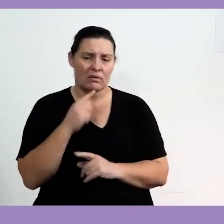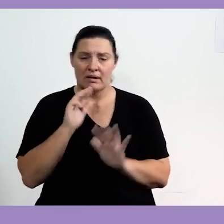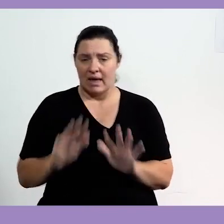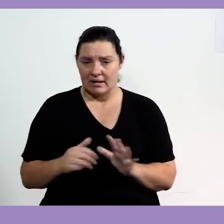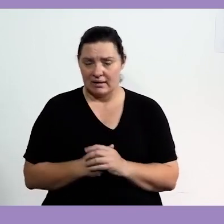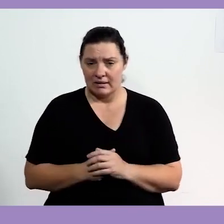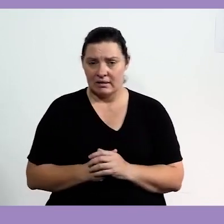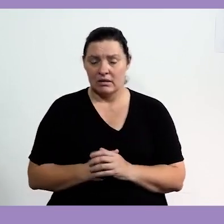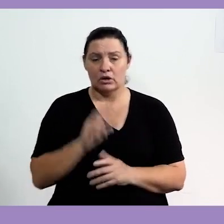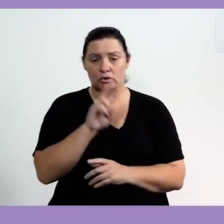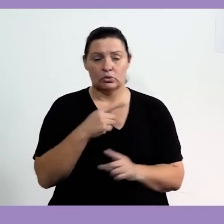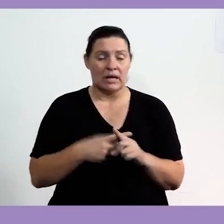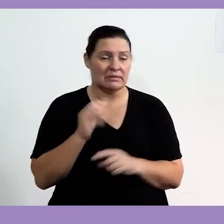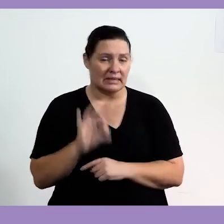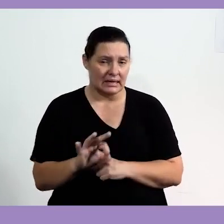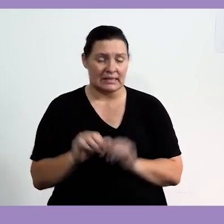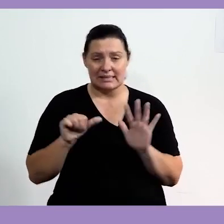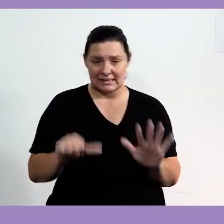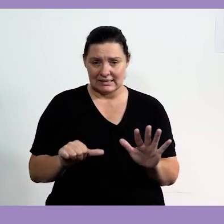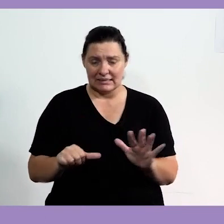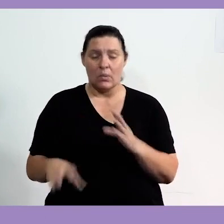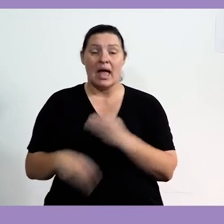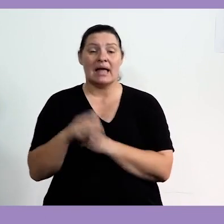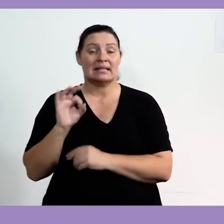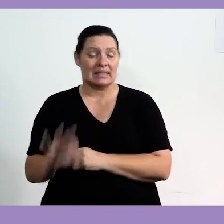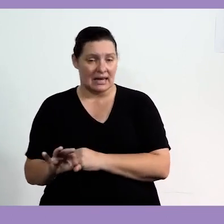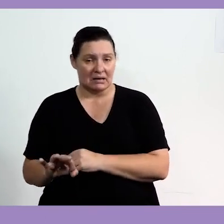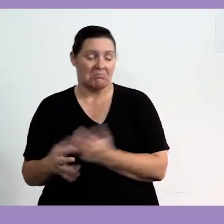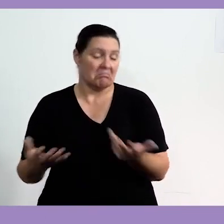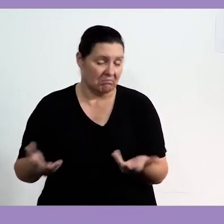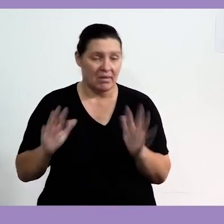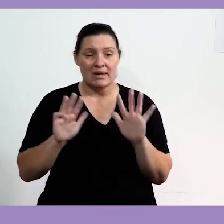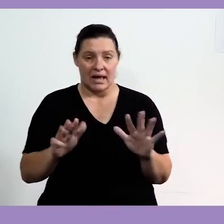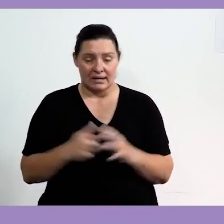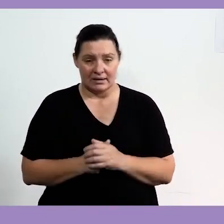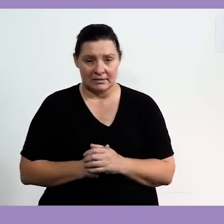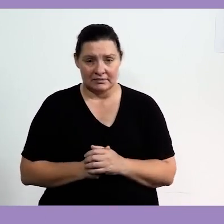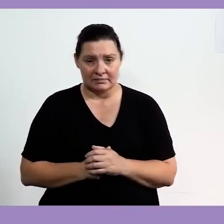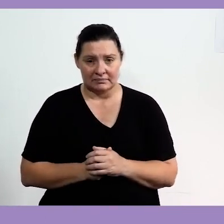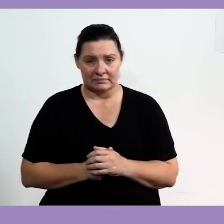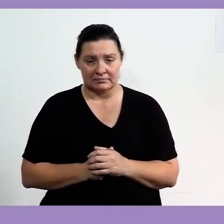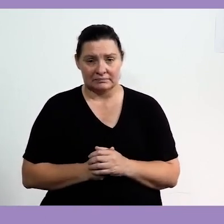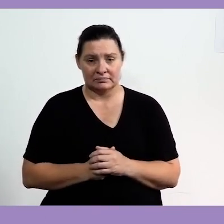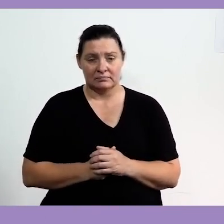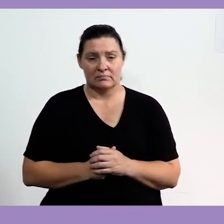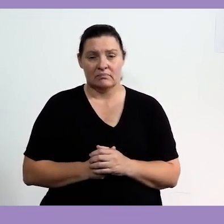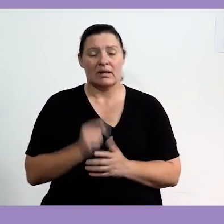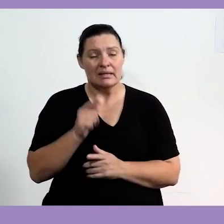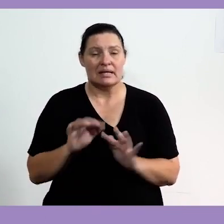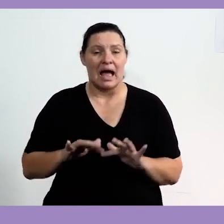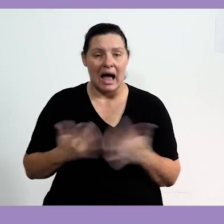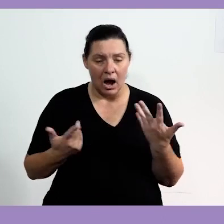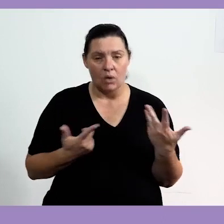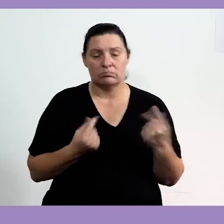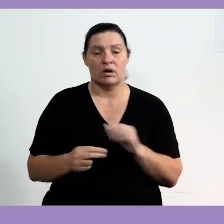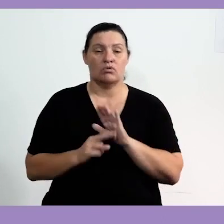term, which is 9. So what is 2 times 3? It's 6. And then when we add 3, that's going to give us a 9. So